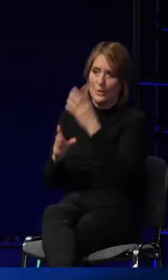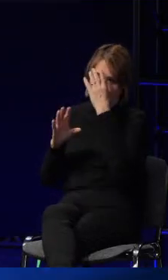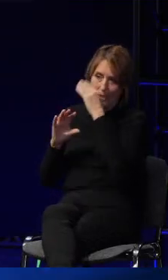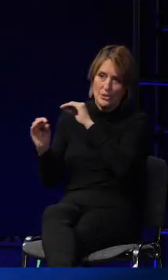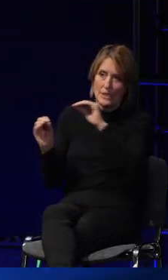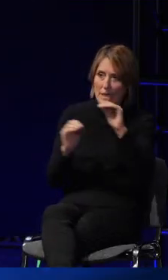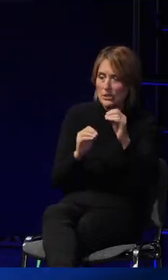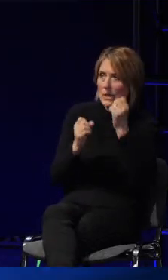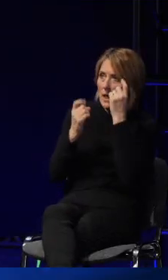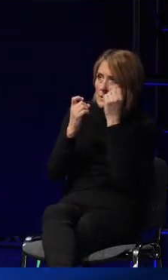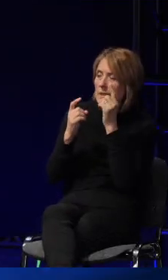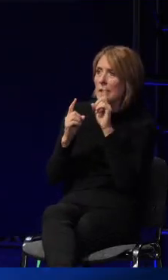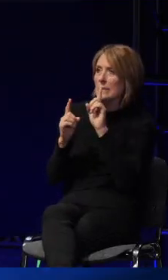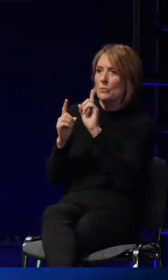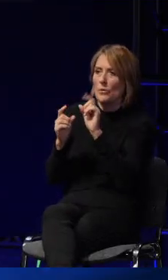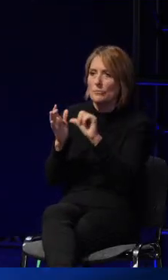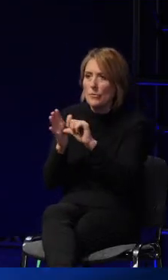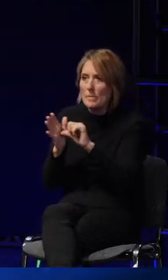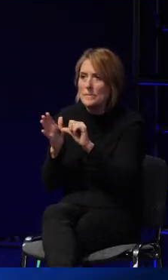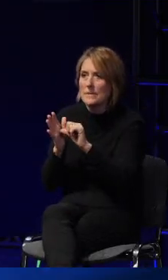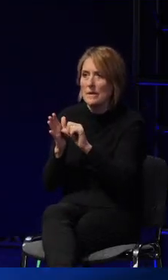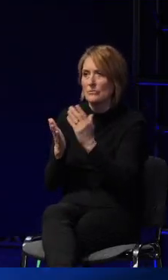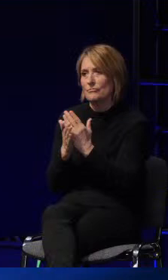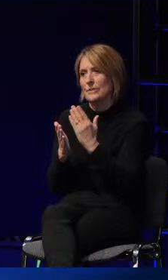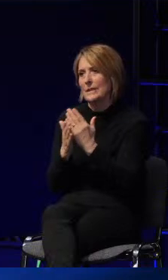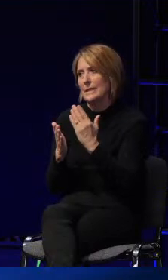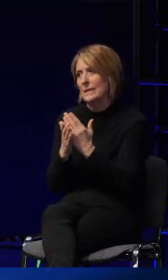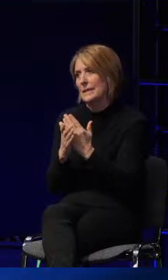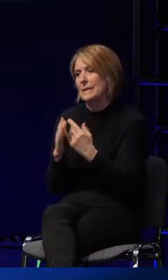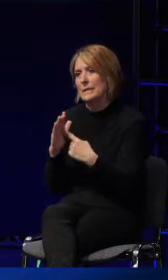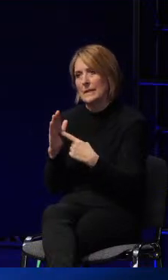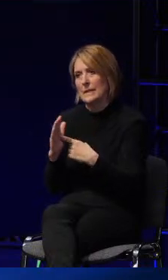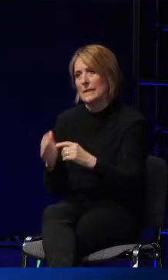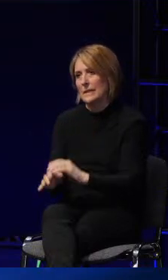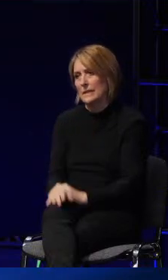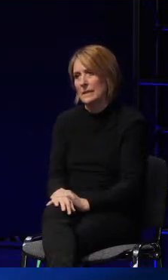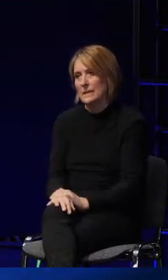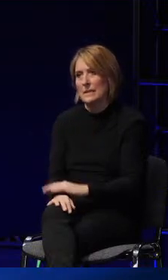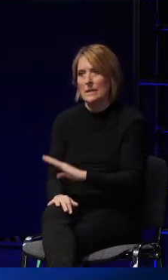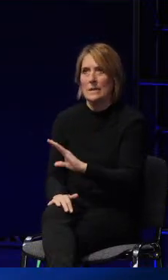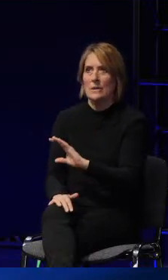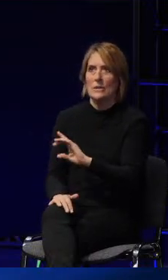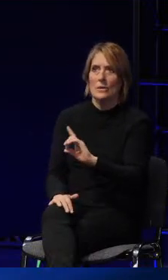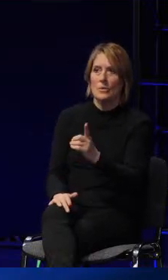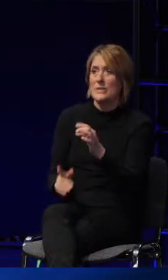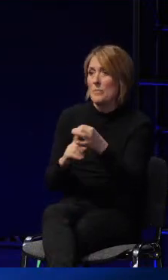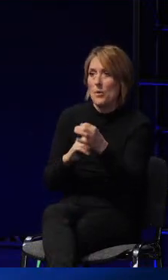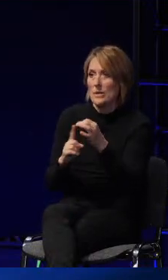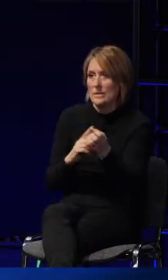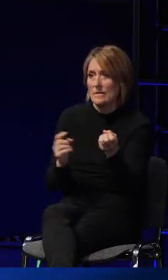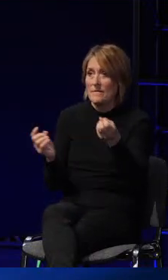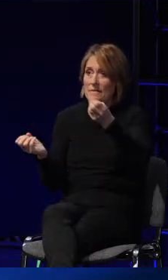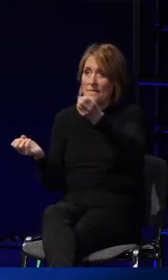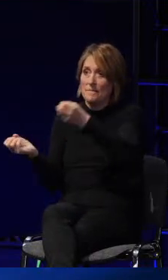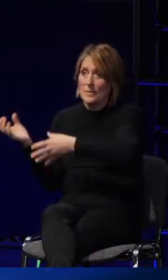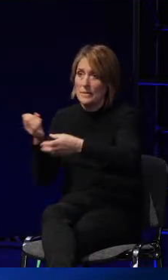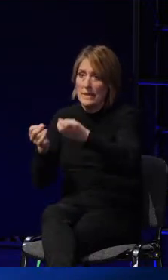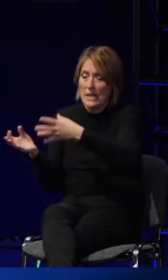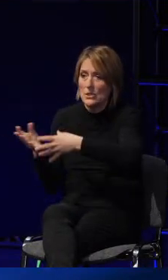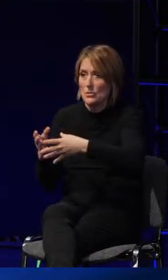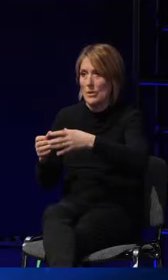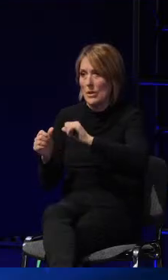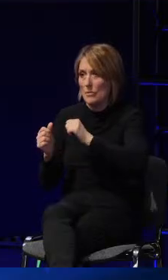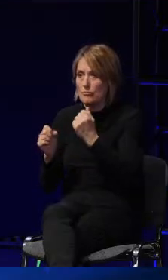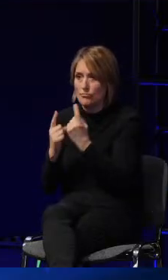just understanding these issues is extremely critical, because there's no point in putting something into a product or putting something into